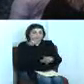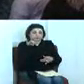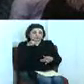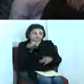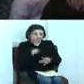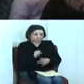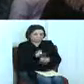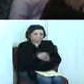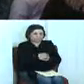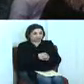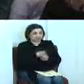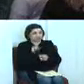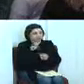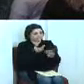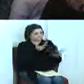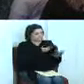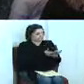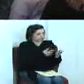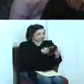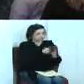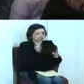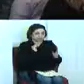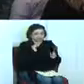We need to prove it to ourselves.